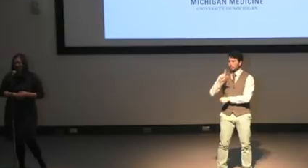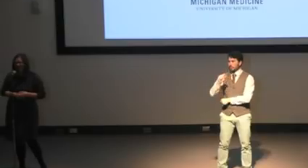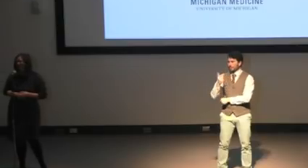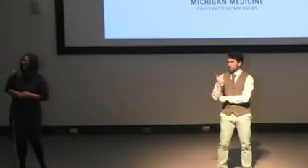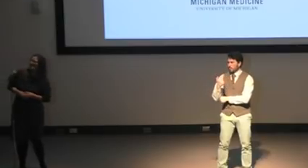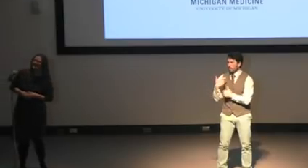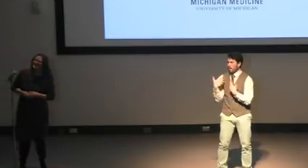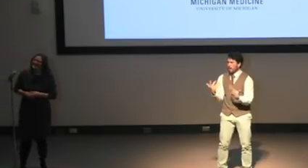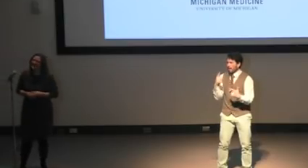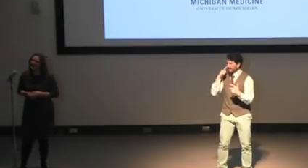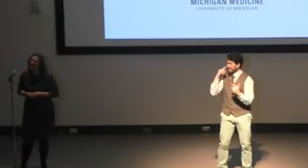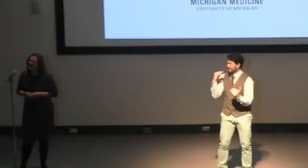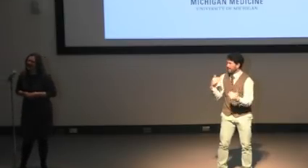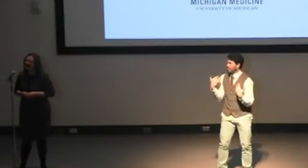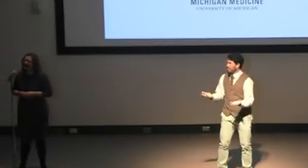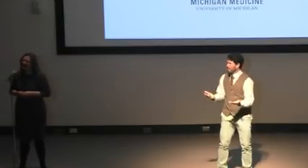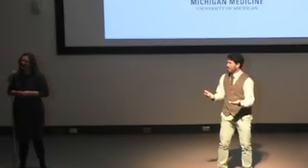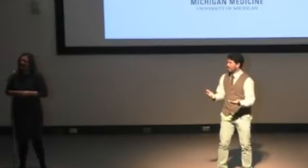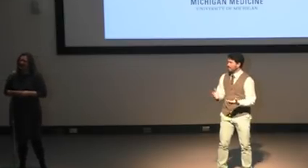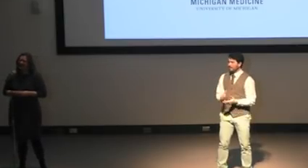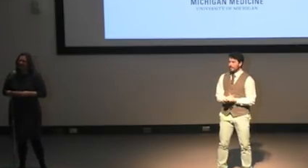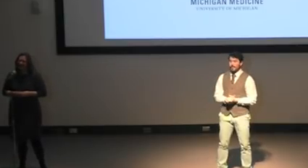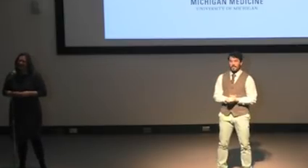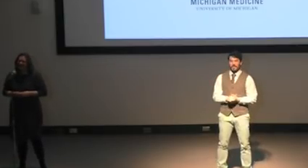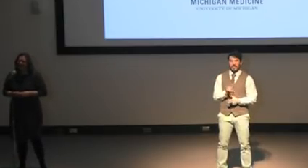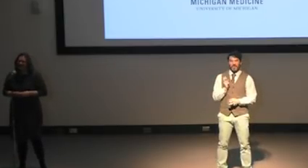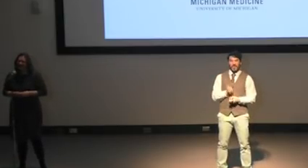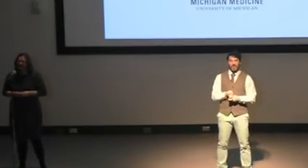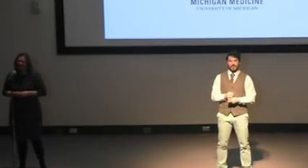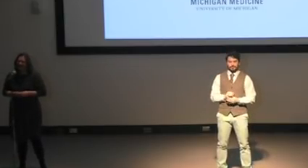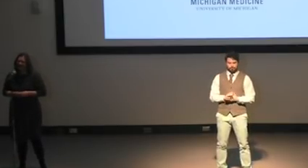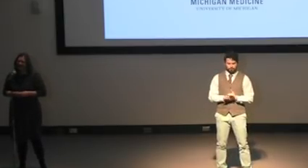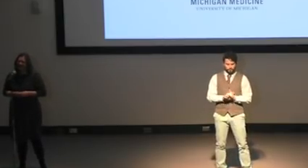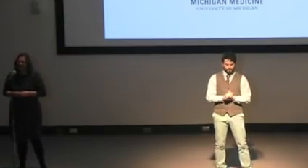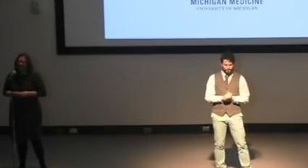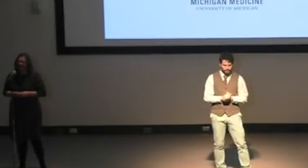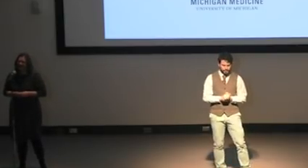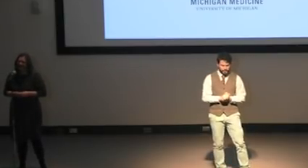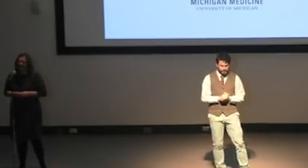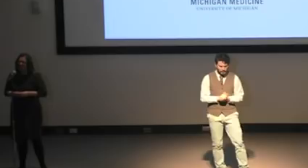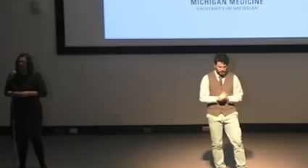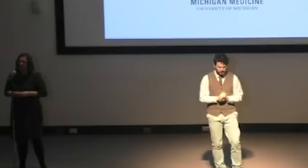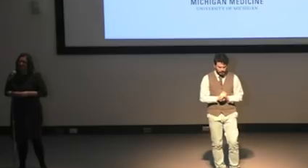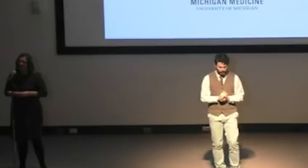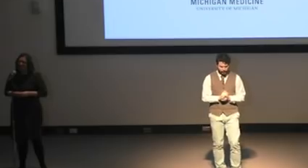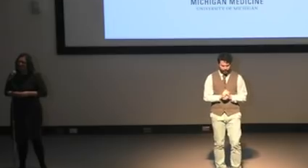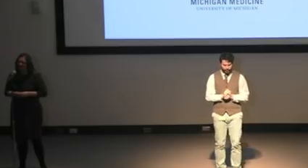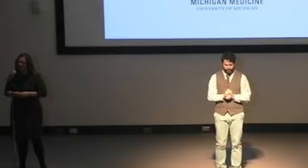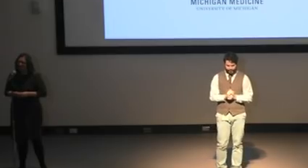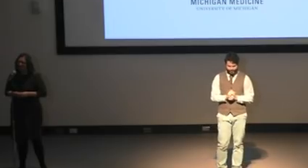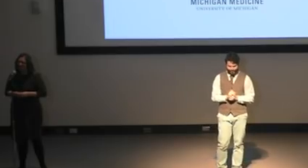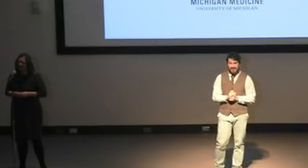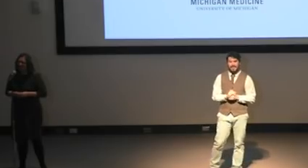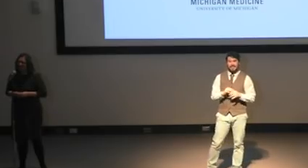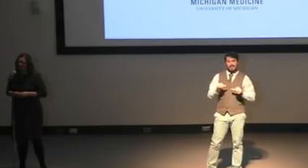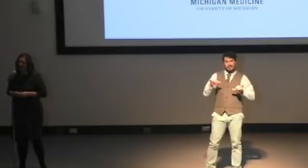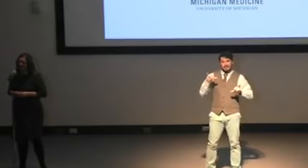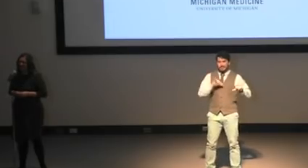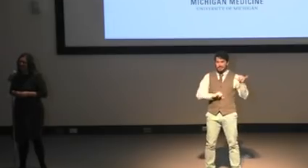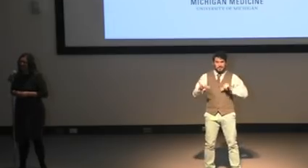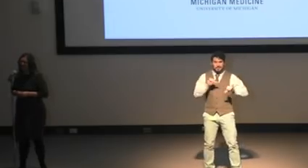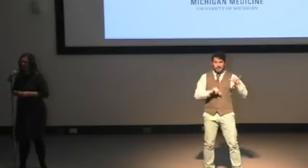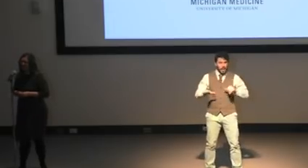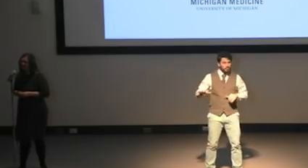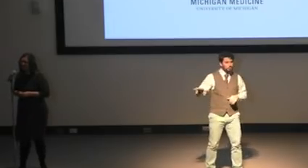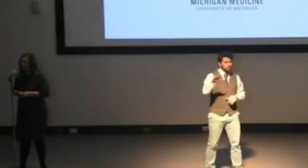It's a hard question. I think that we're moving, the scientific community is moving more rapidly than